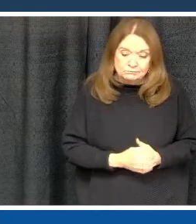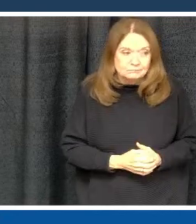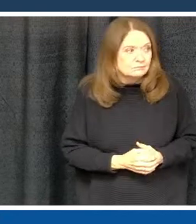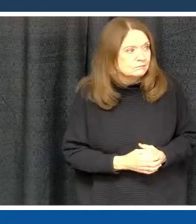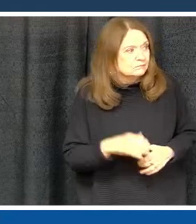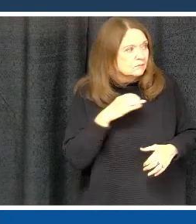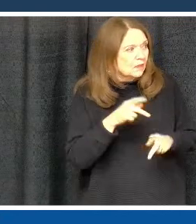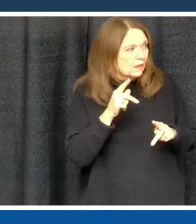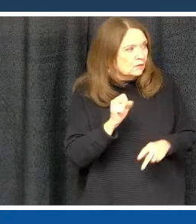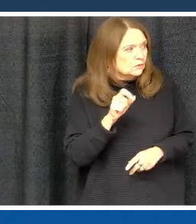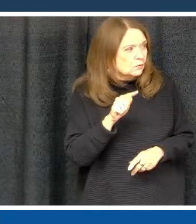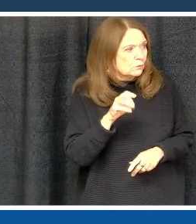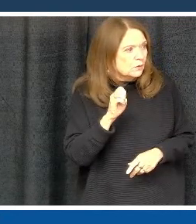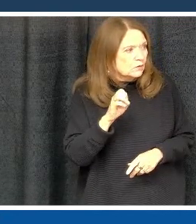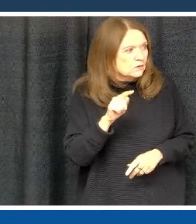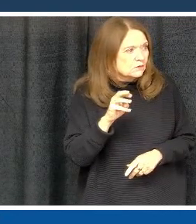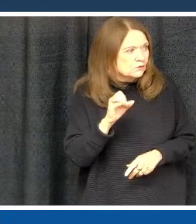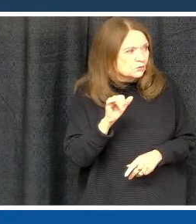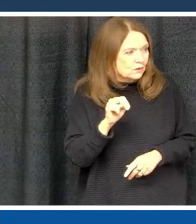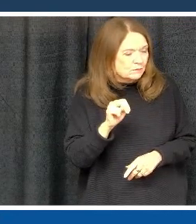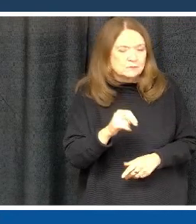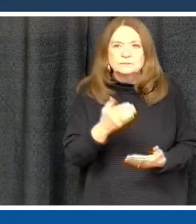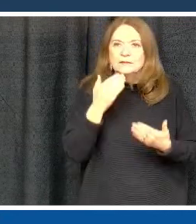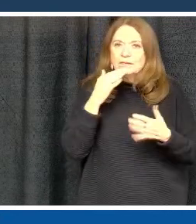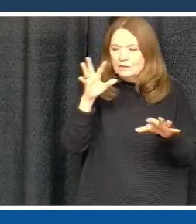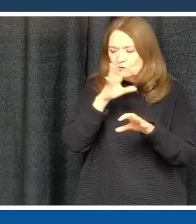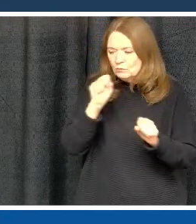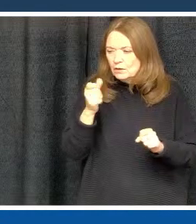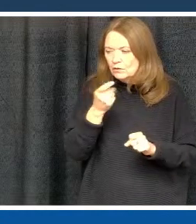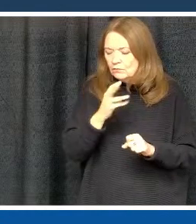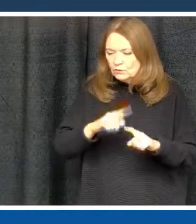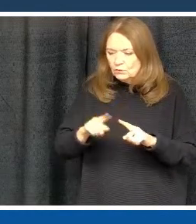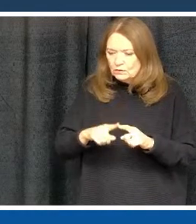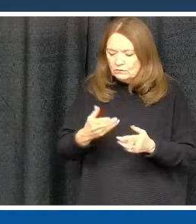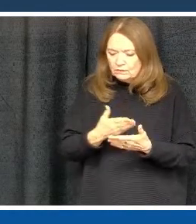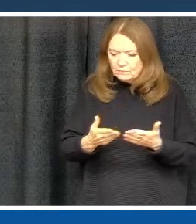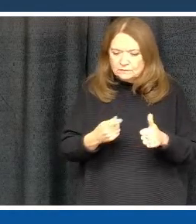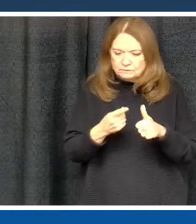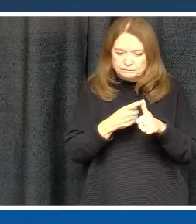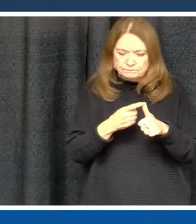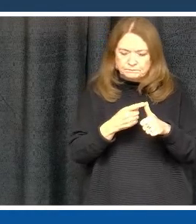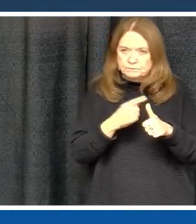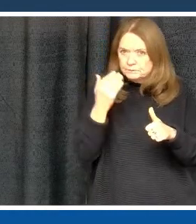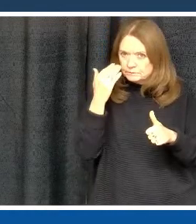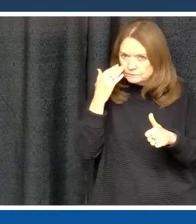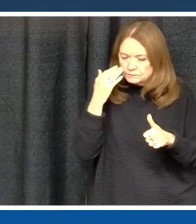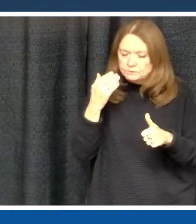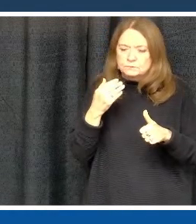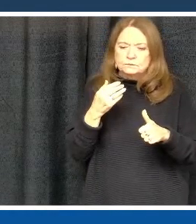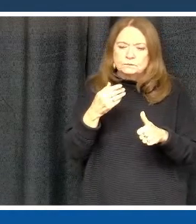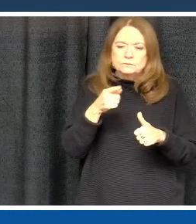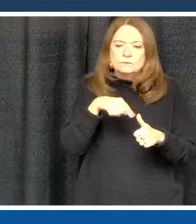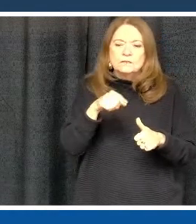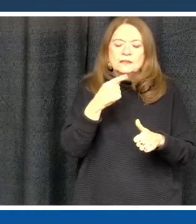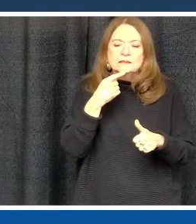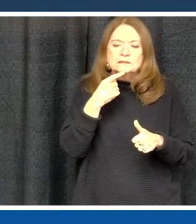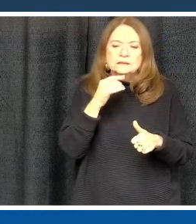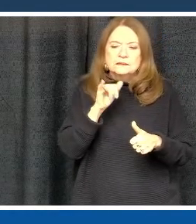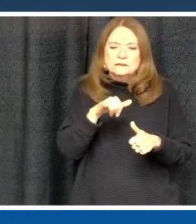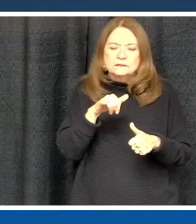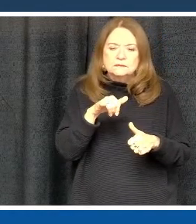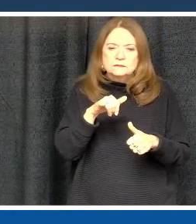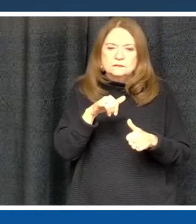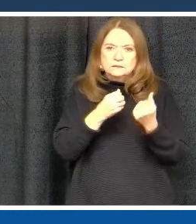Councilperson Streetman, you're recognized. Thank you, Mayor. A few different things here. One, I know it was stated that